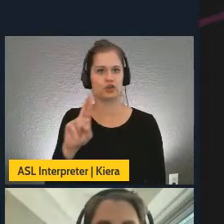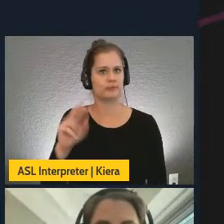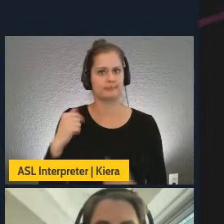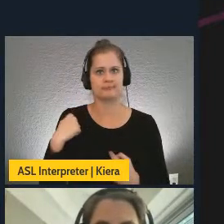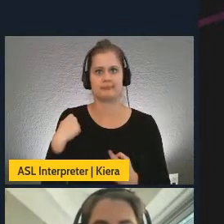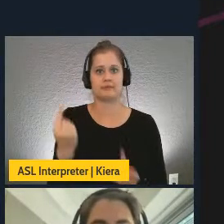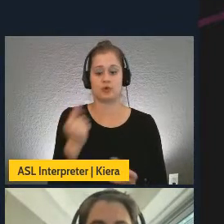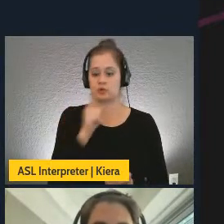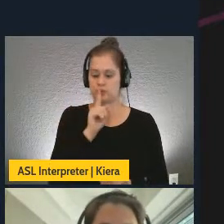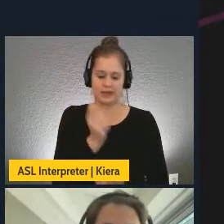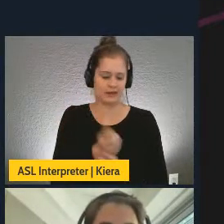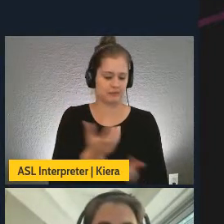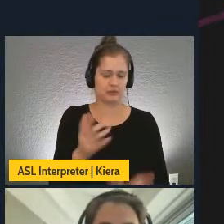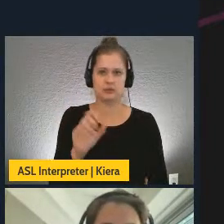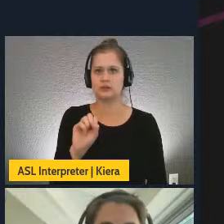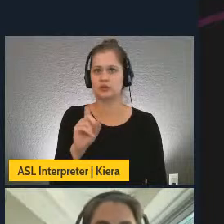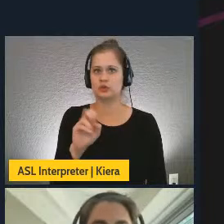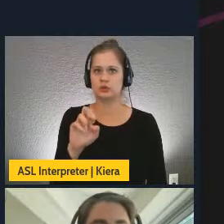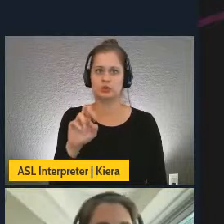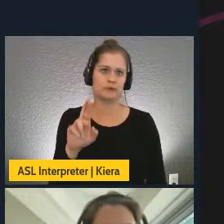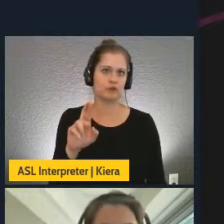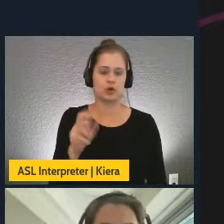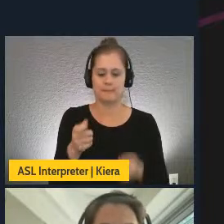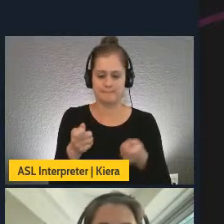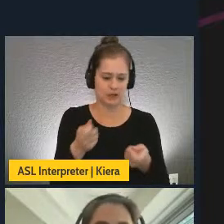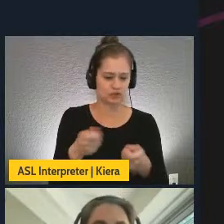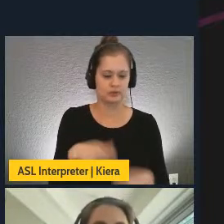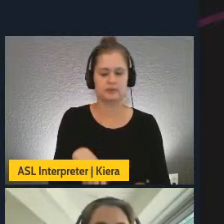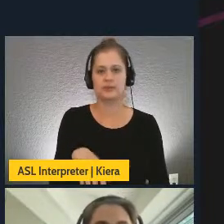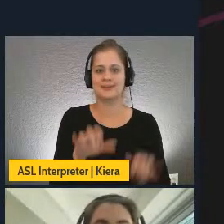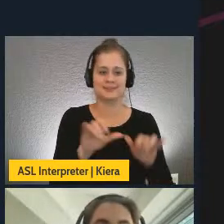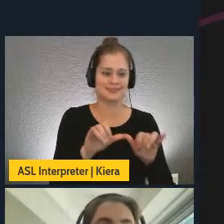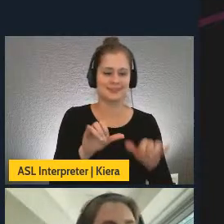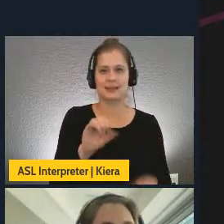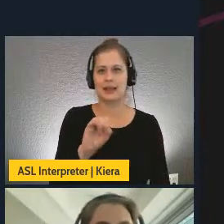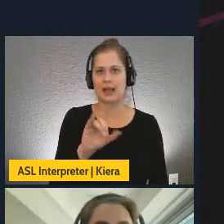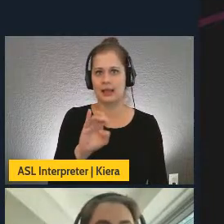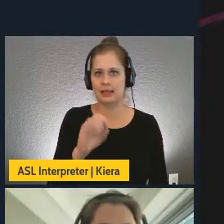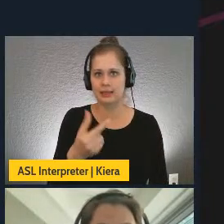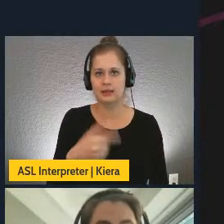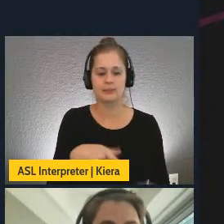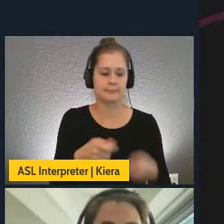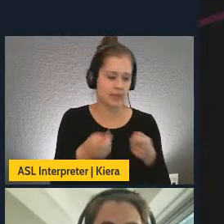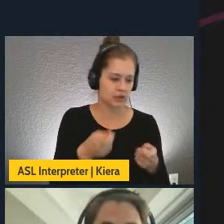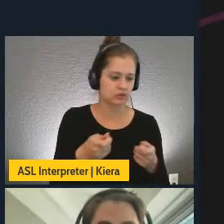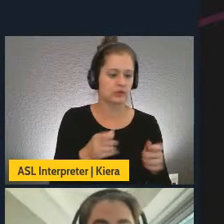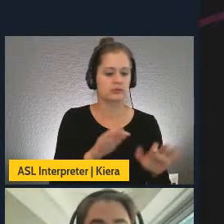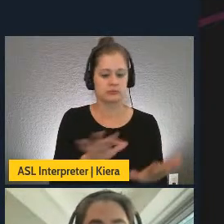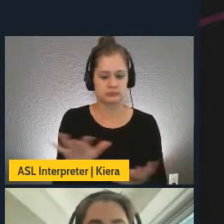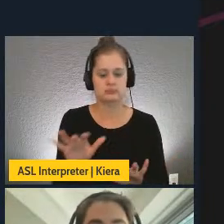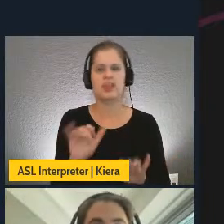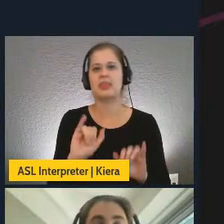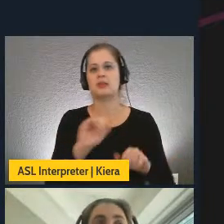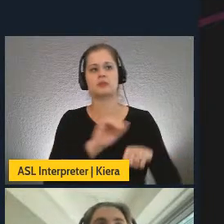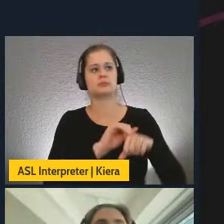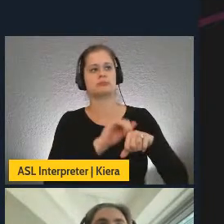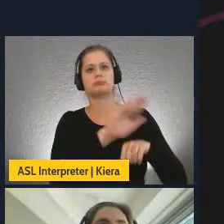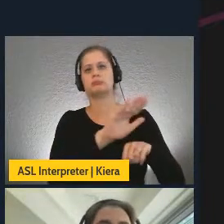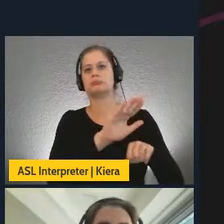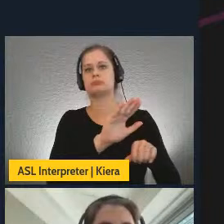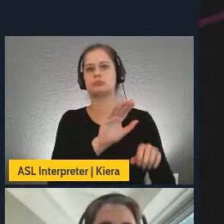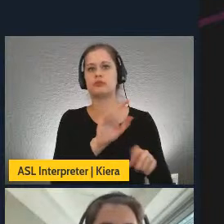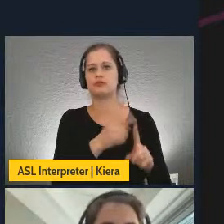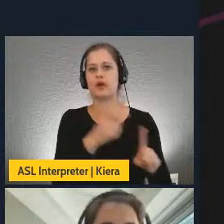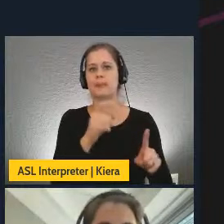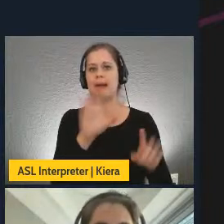of server management, like scaling, security, managing capacity, things like that are basically outsourced to the cloud provider. To